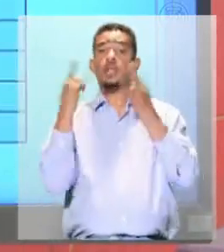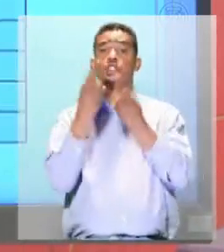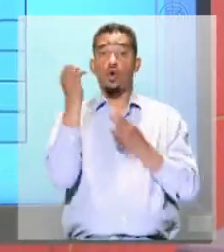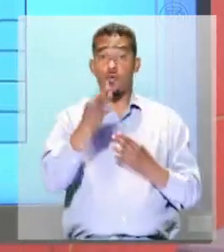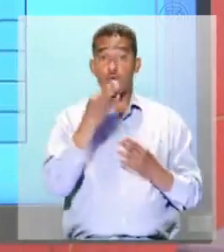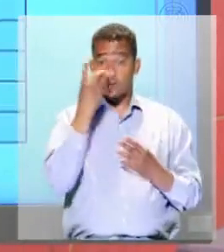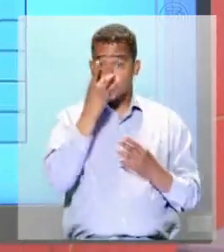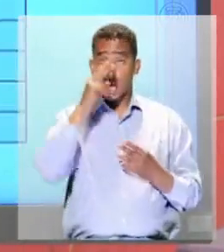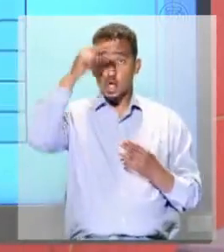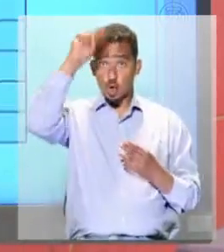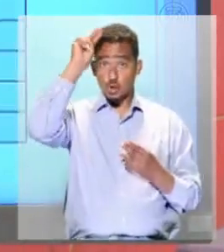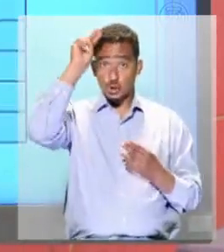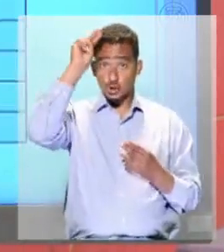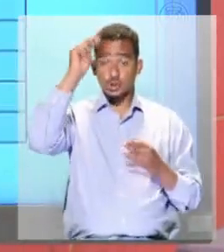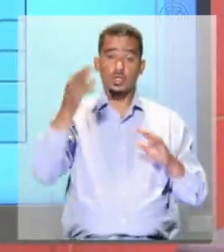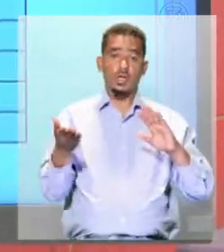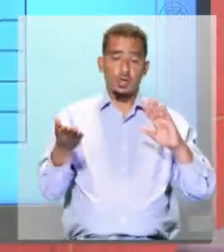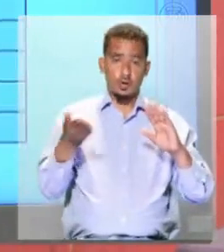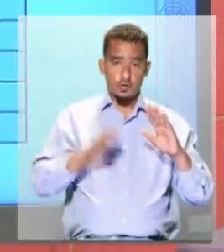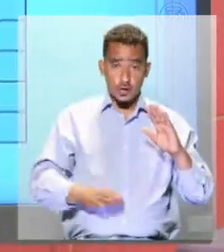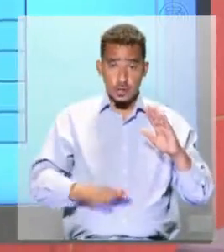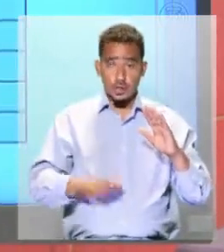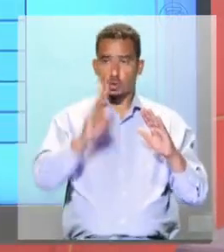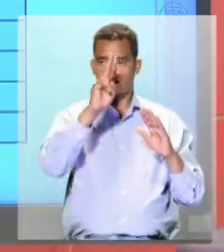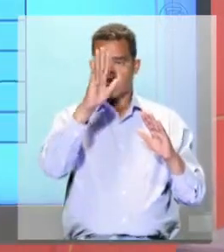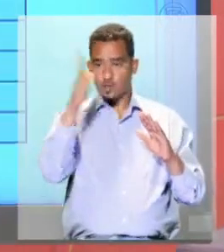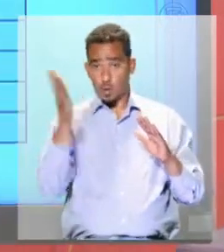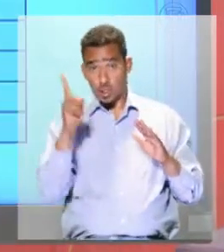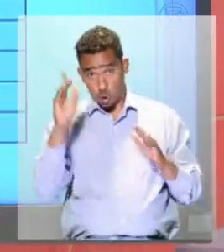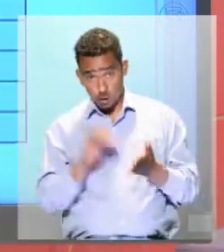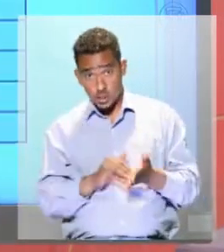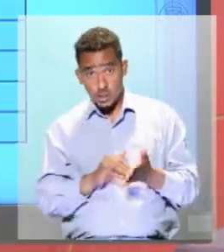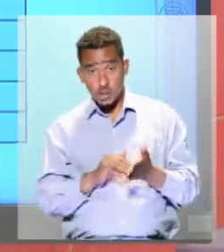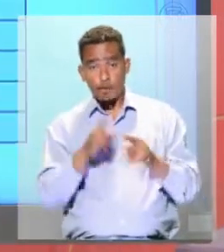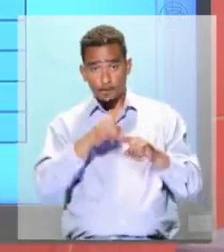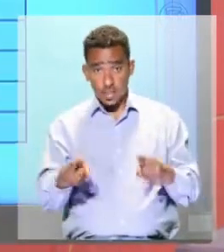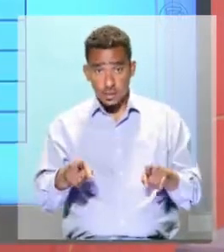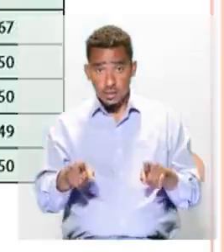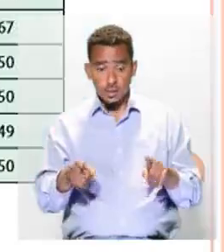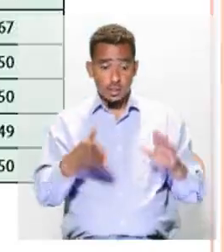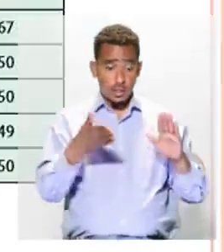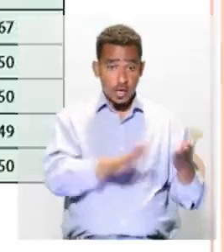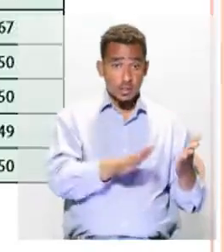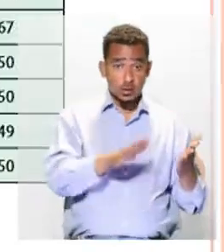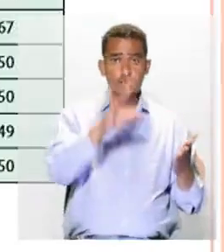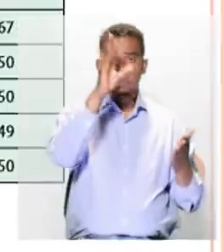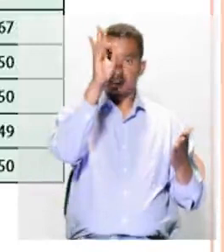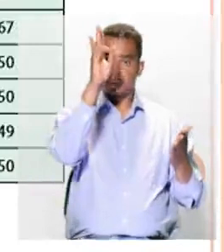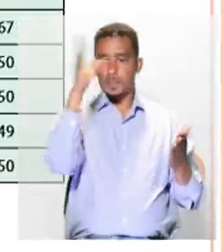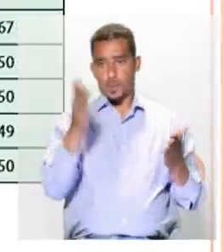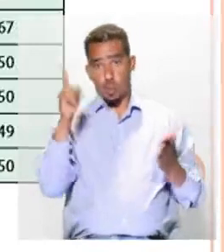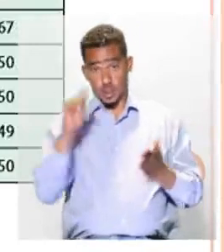North Africa, the fertility rate or the crude birth rate is 25 per 1,000, but the days rate is 7 per